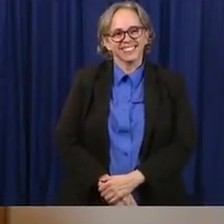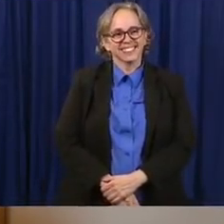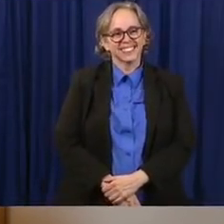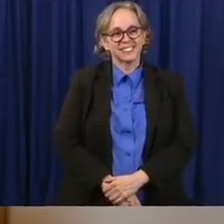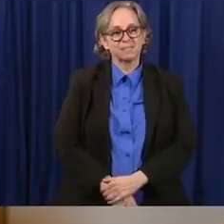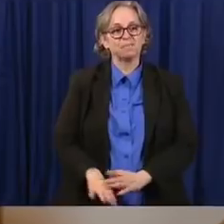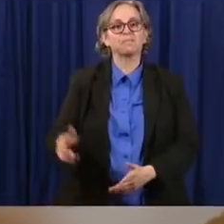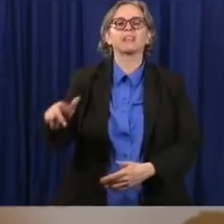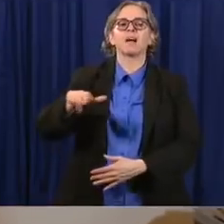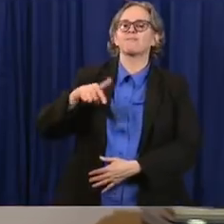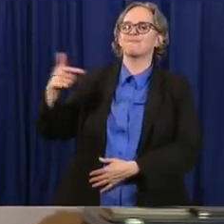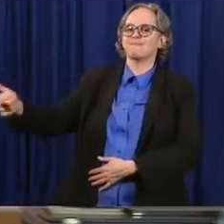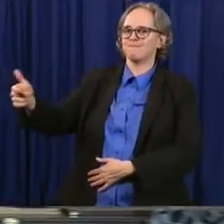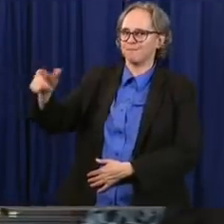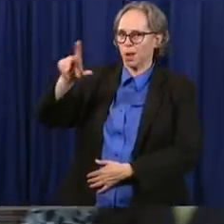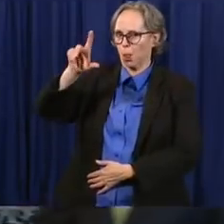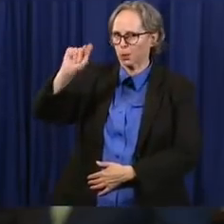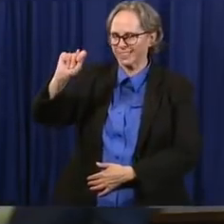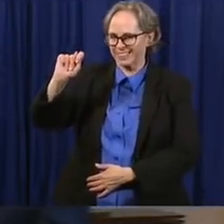Lieutenant Governor. John?